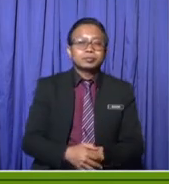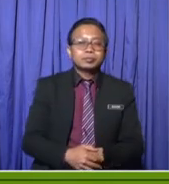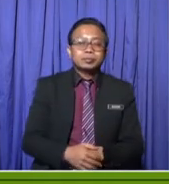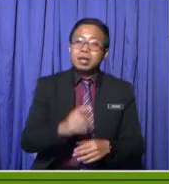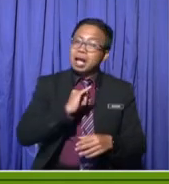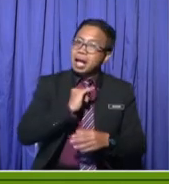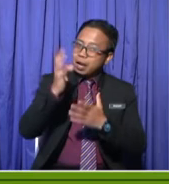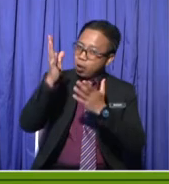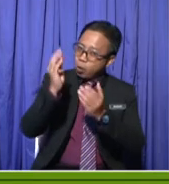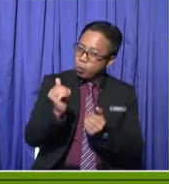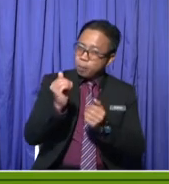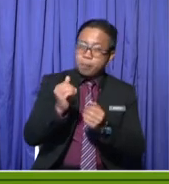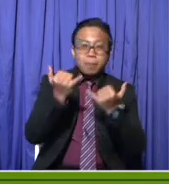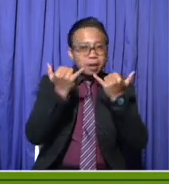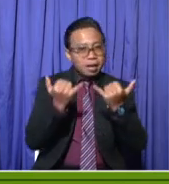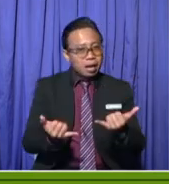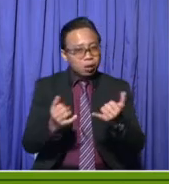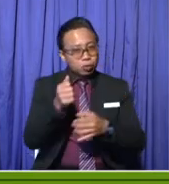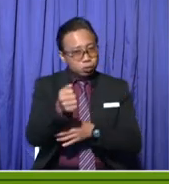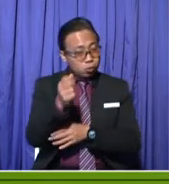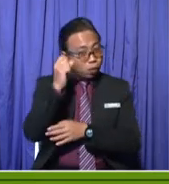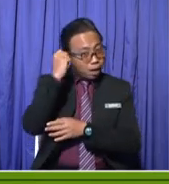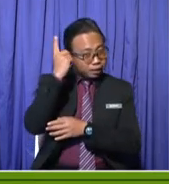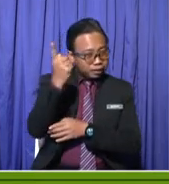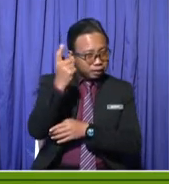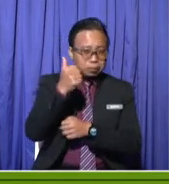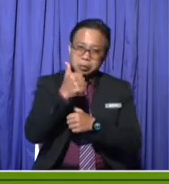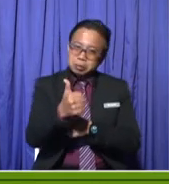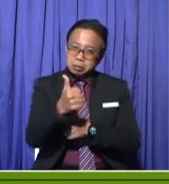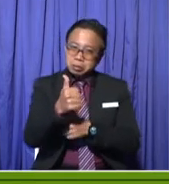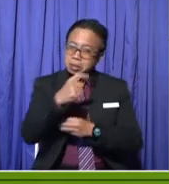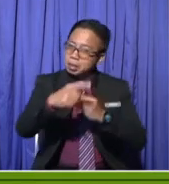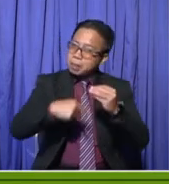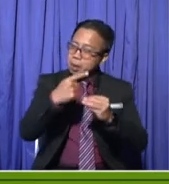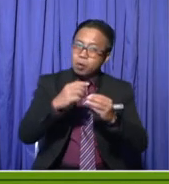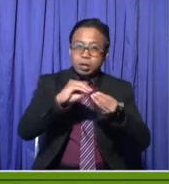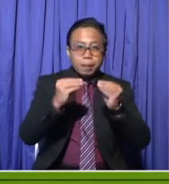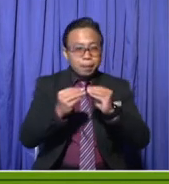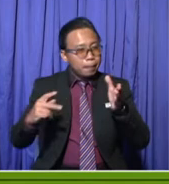I hope now you understand well about number patterns.